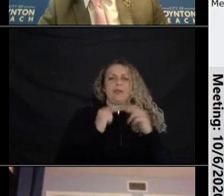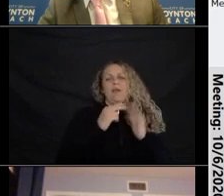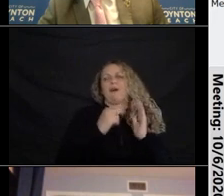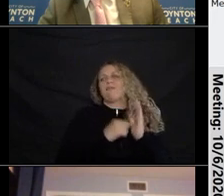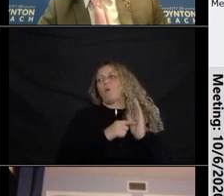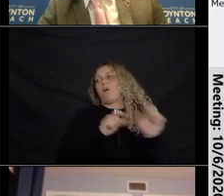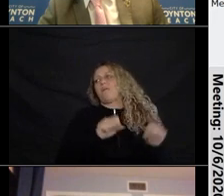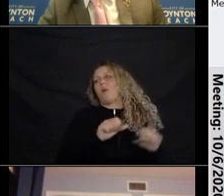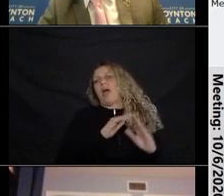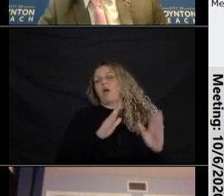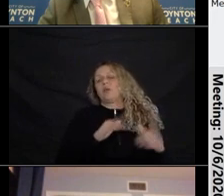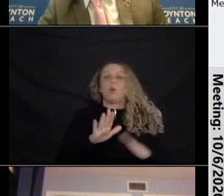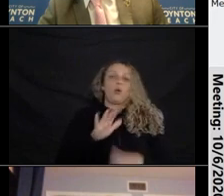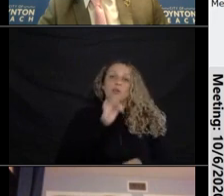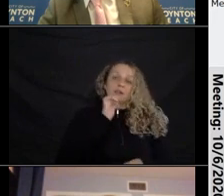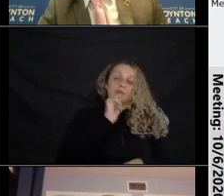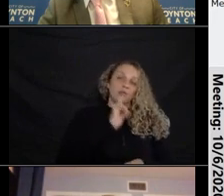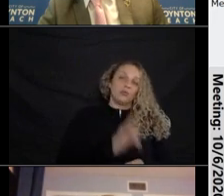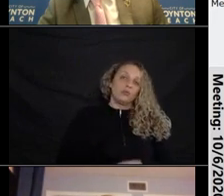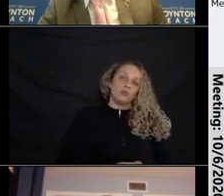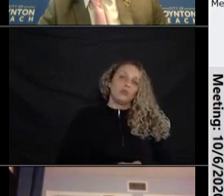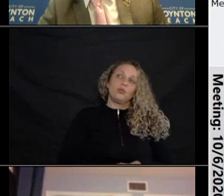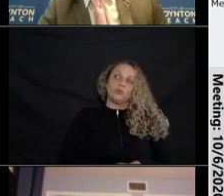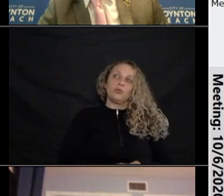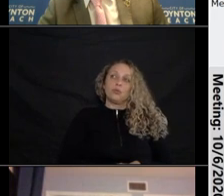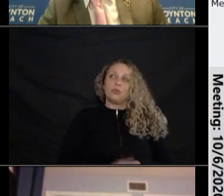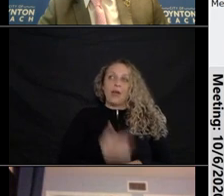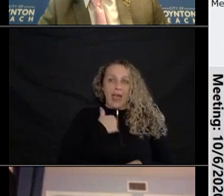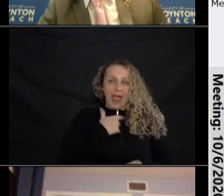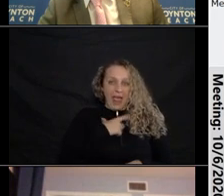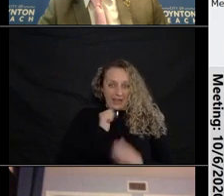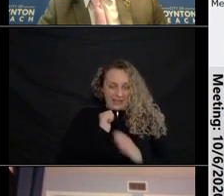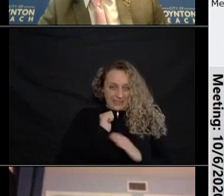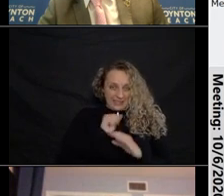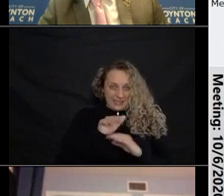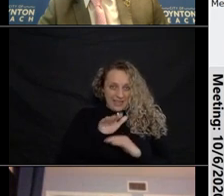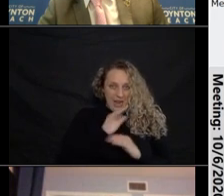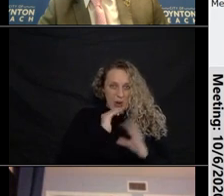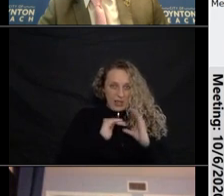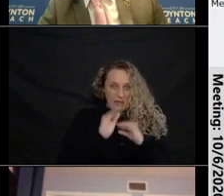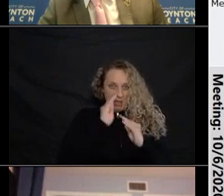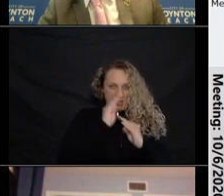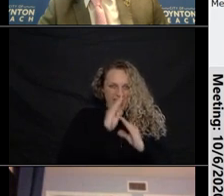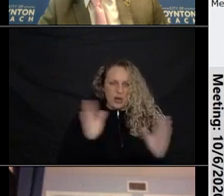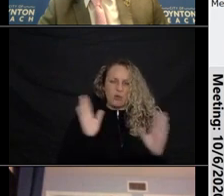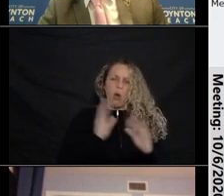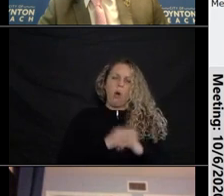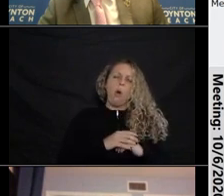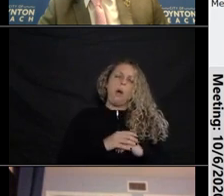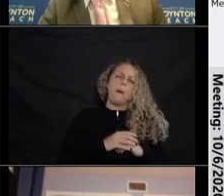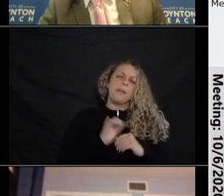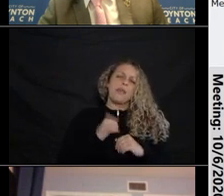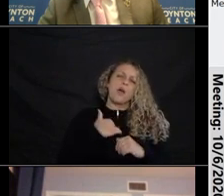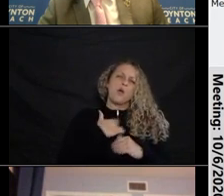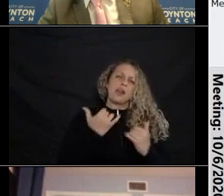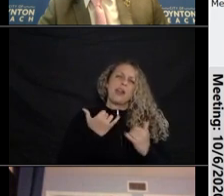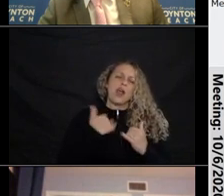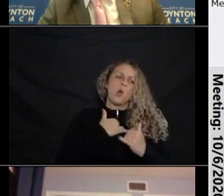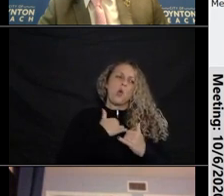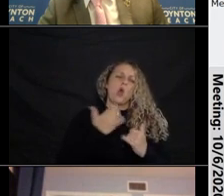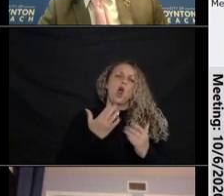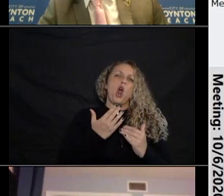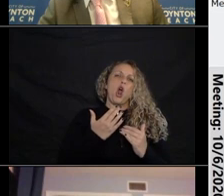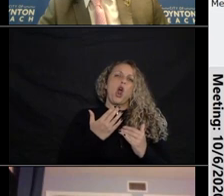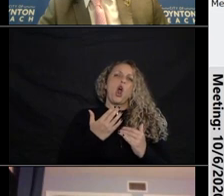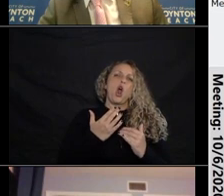housing. Well, that's not true. And I had sent out an email to everyone letting them know that right now